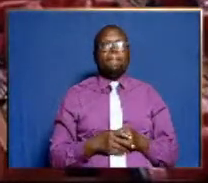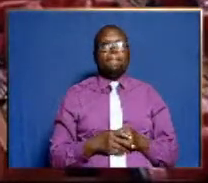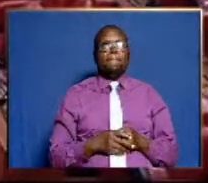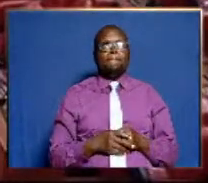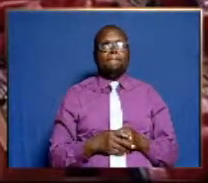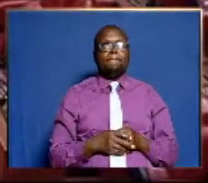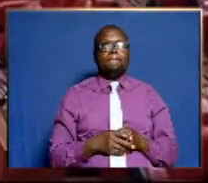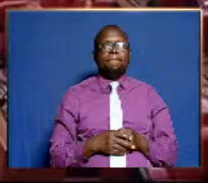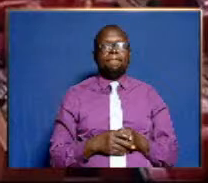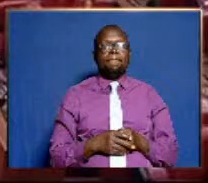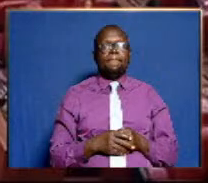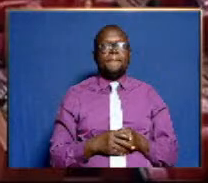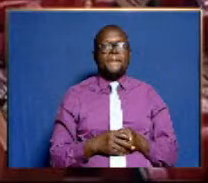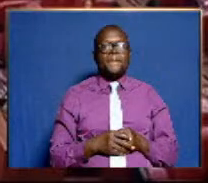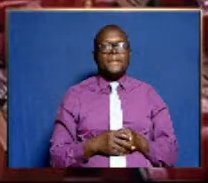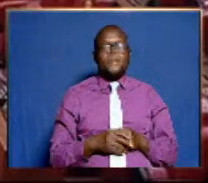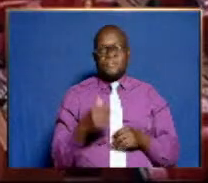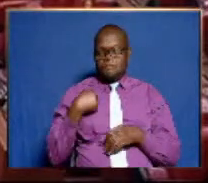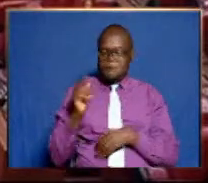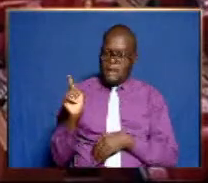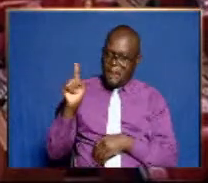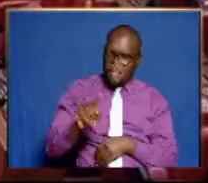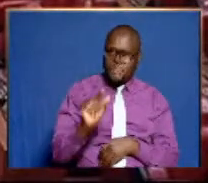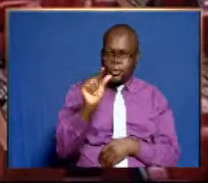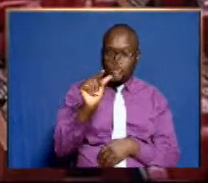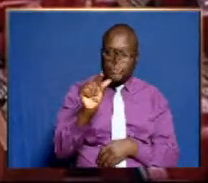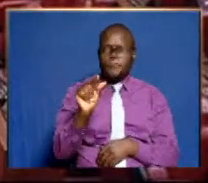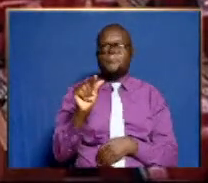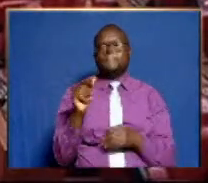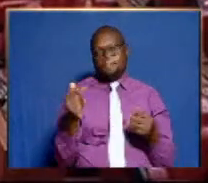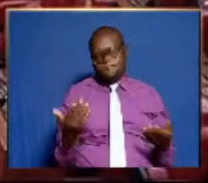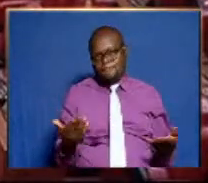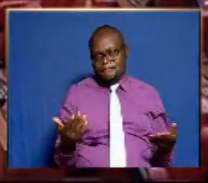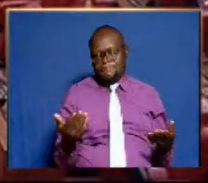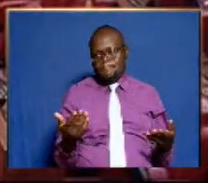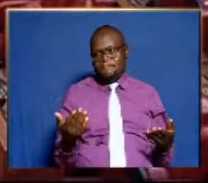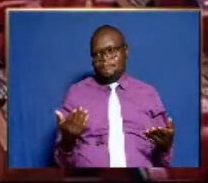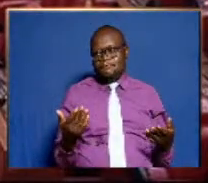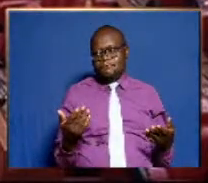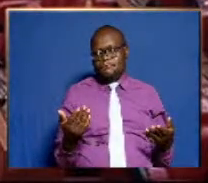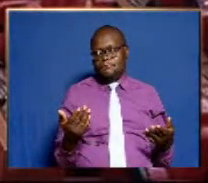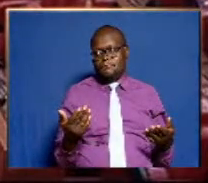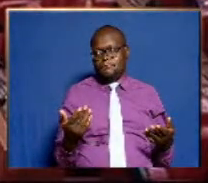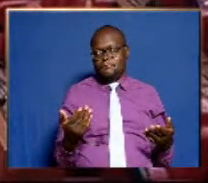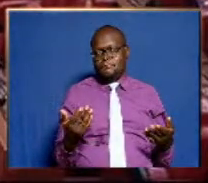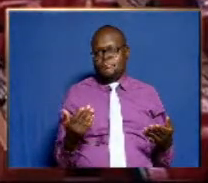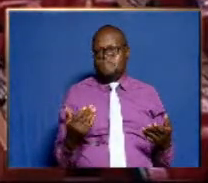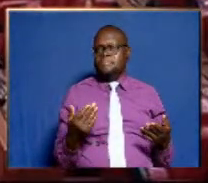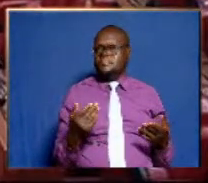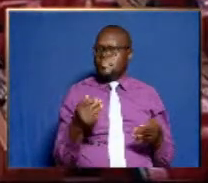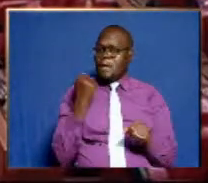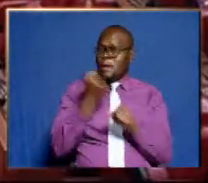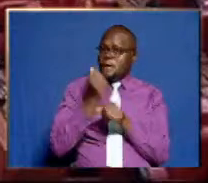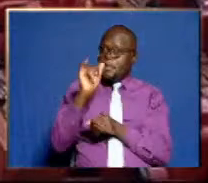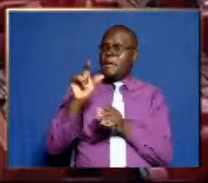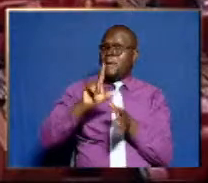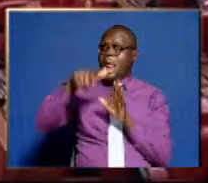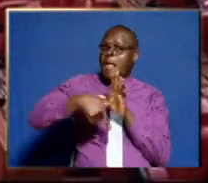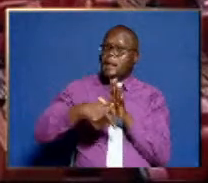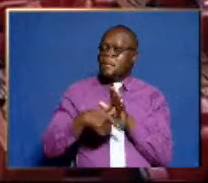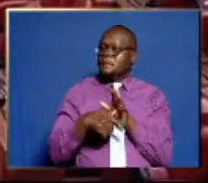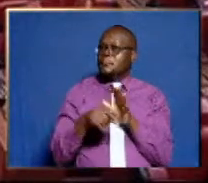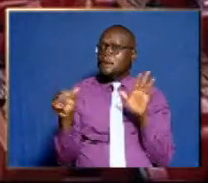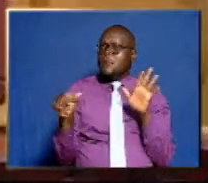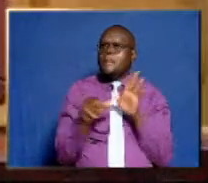Mr. Speaker, I just come in and not with Akanaiko, and I do it later. What